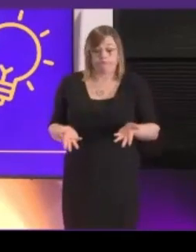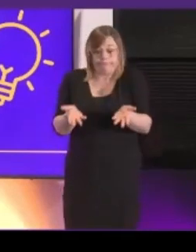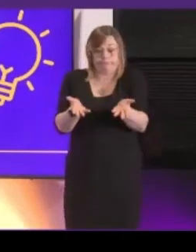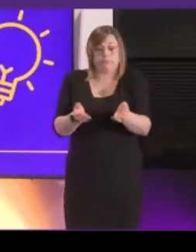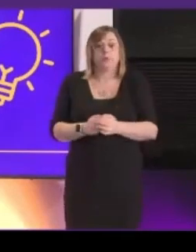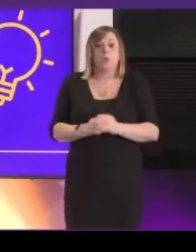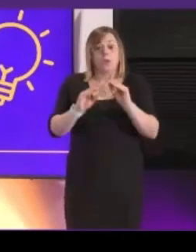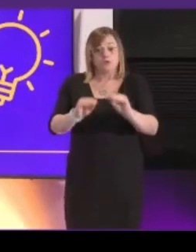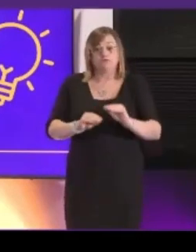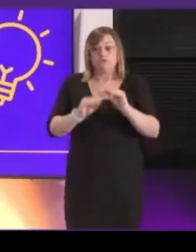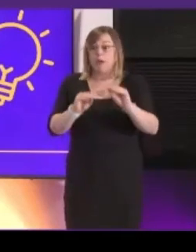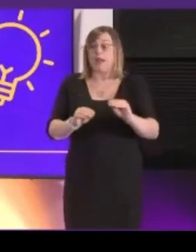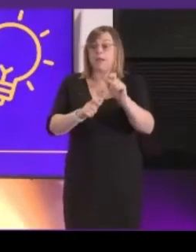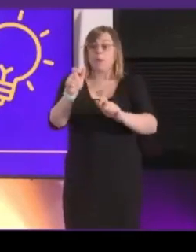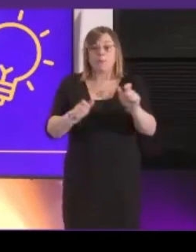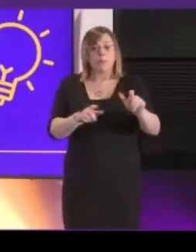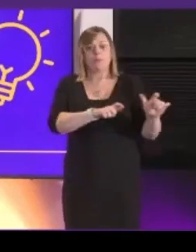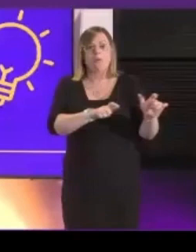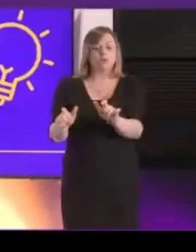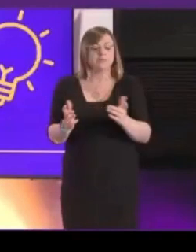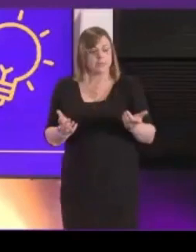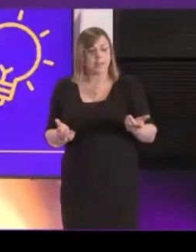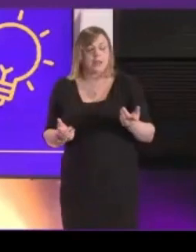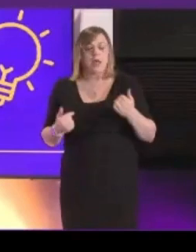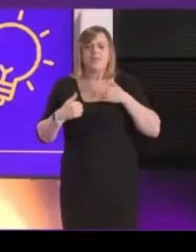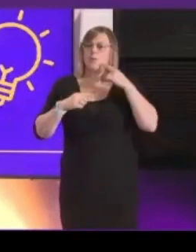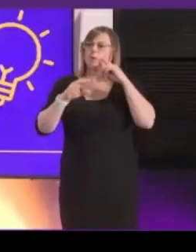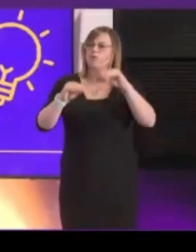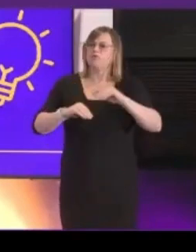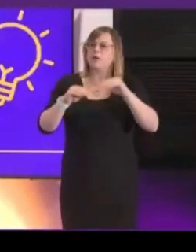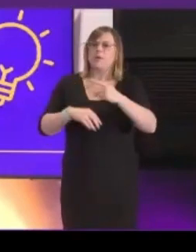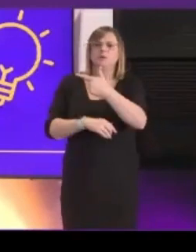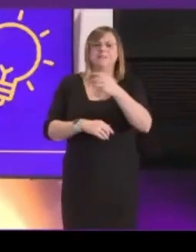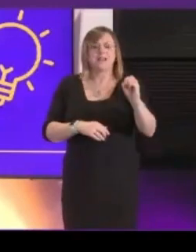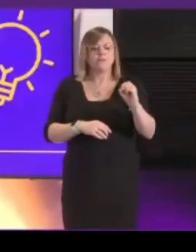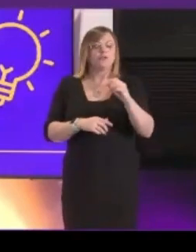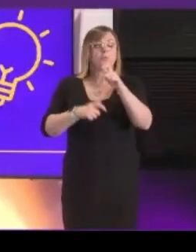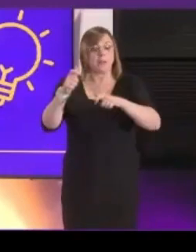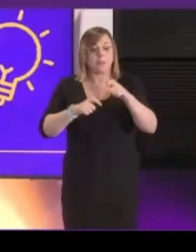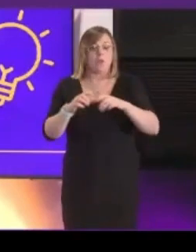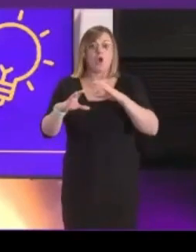We train people constantly. I think we trained something like 700 people just on